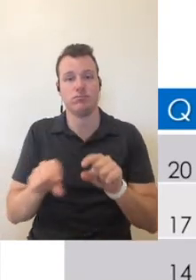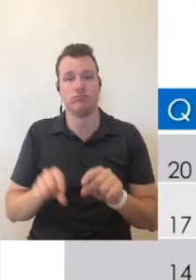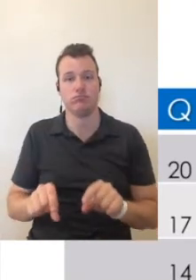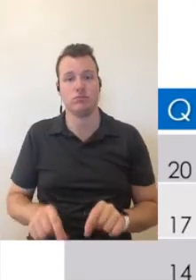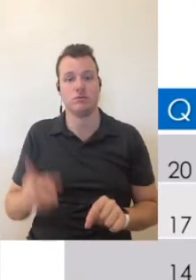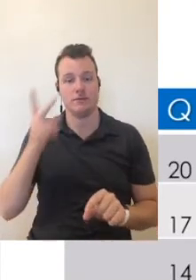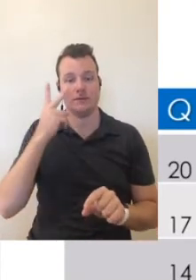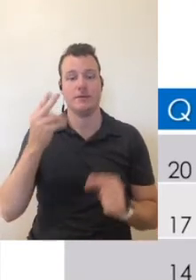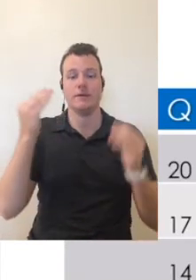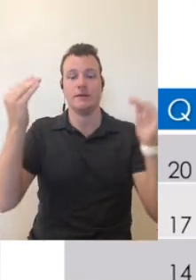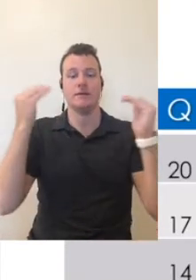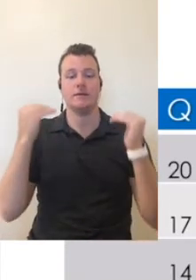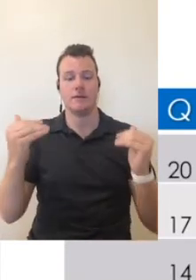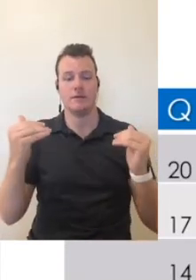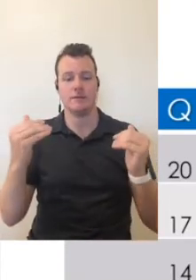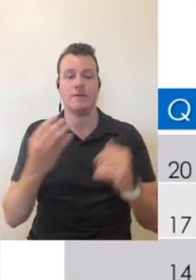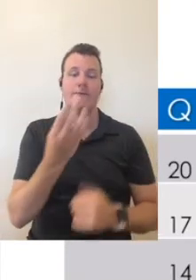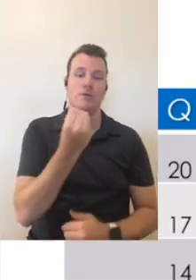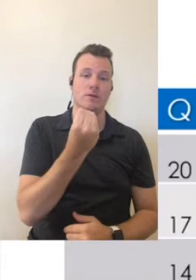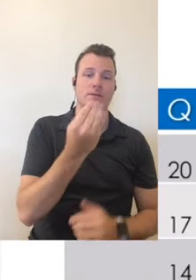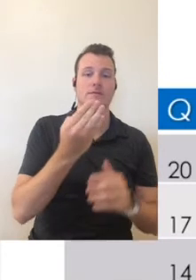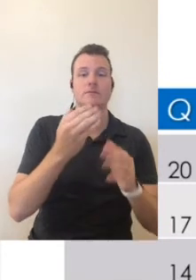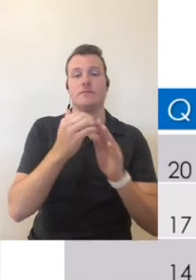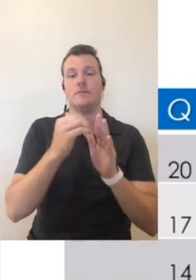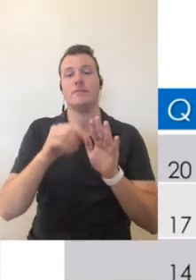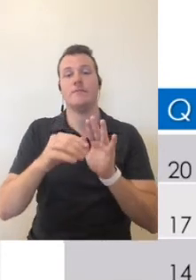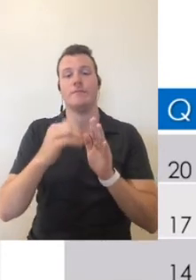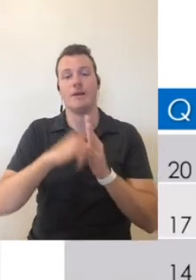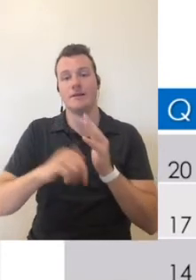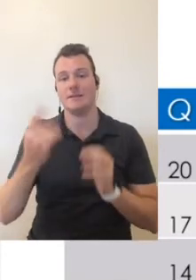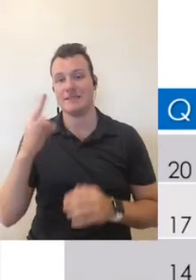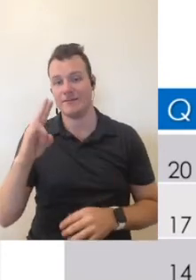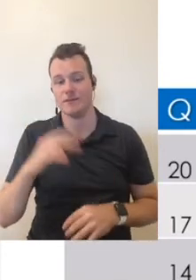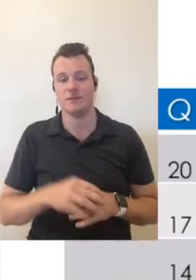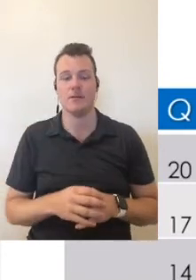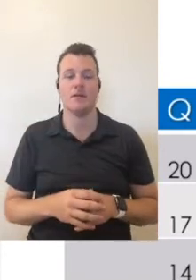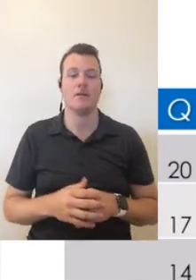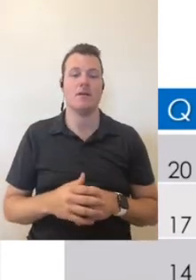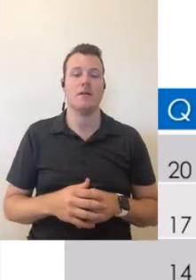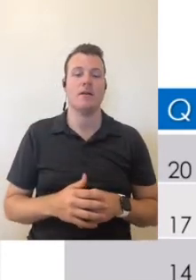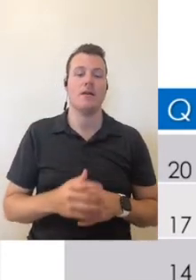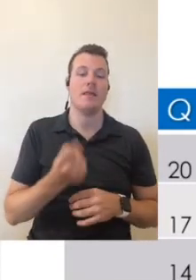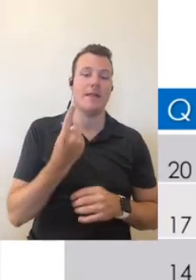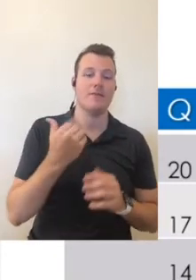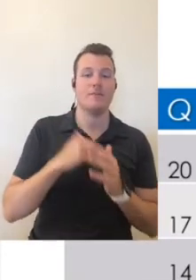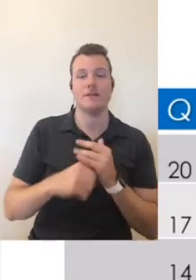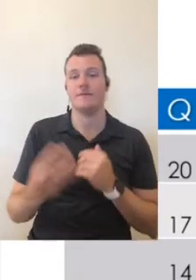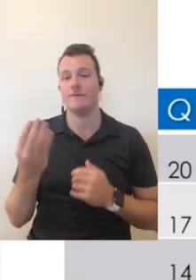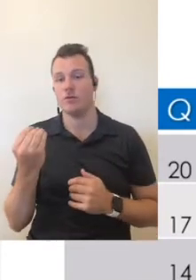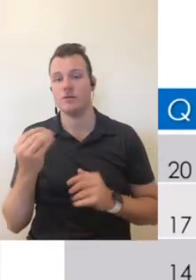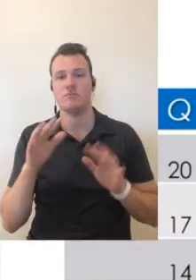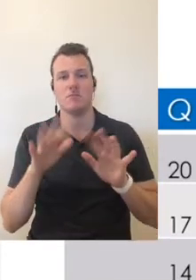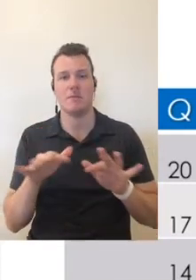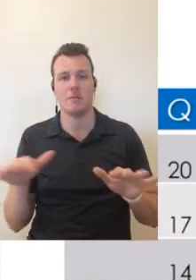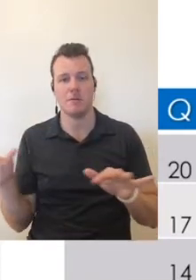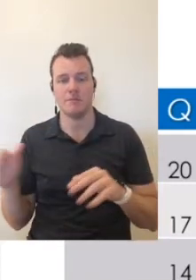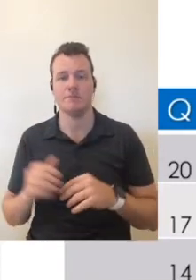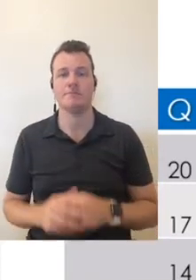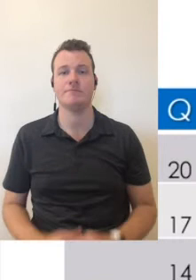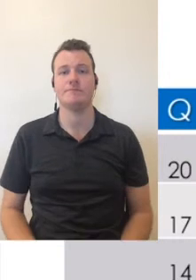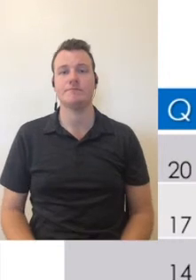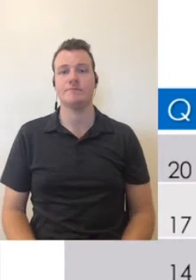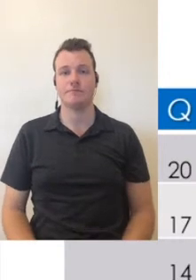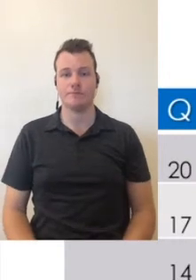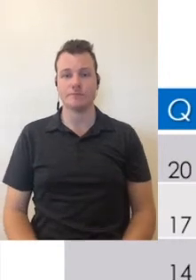So my next arc elasticity would be 14 minus 17. My third one would be 11 minus 14, and so forth and so on,